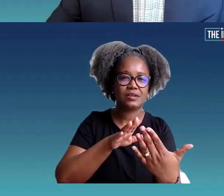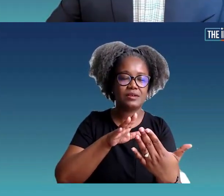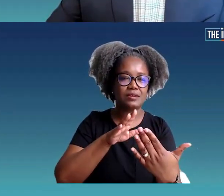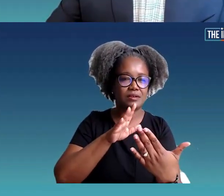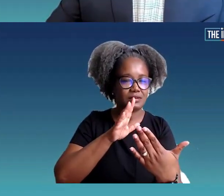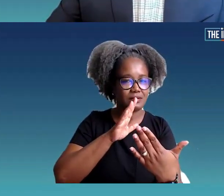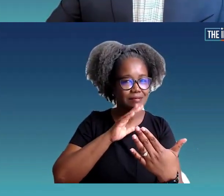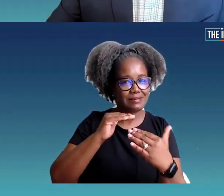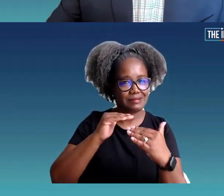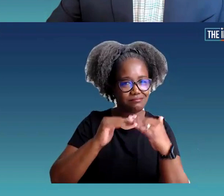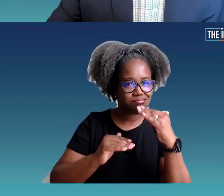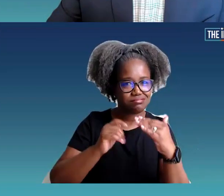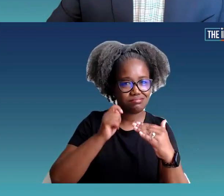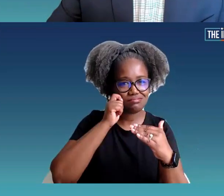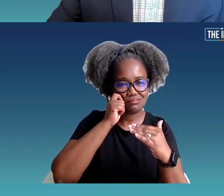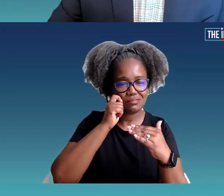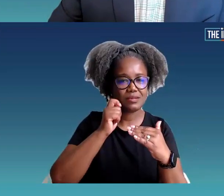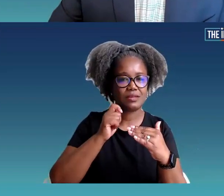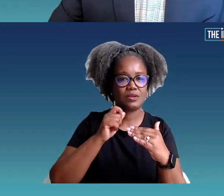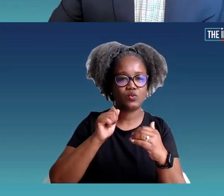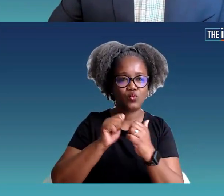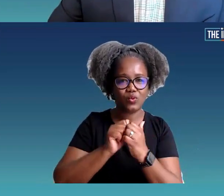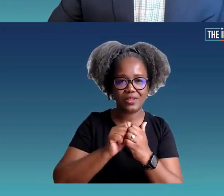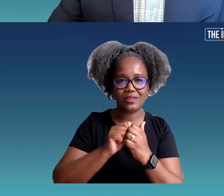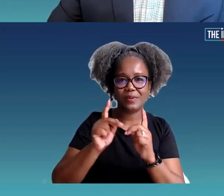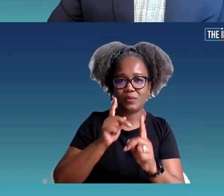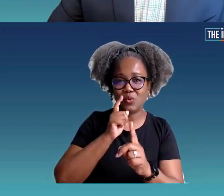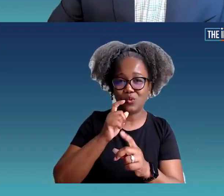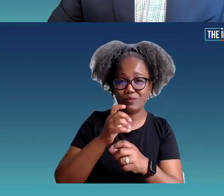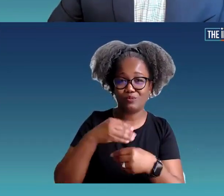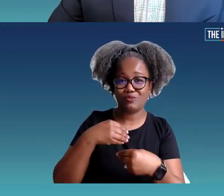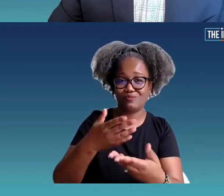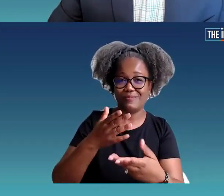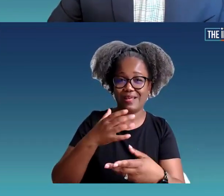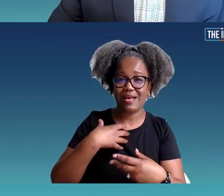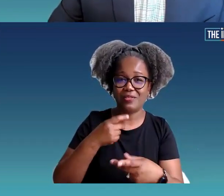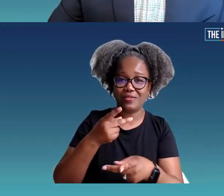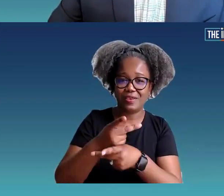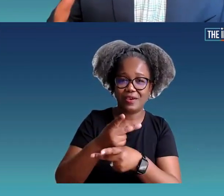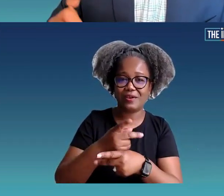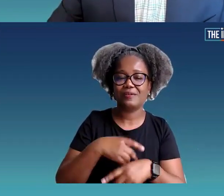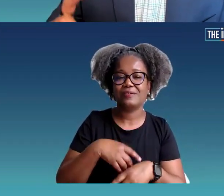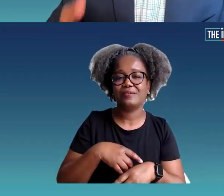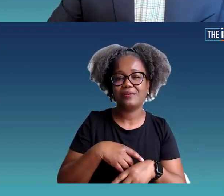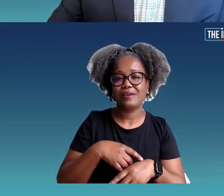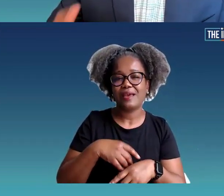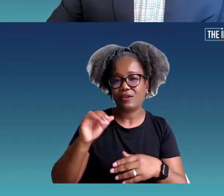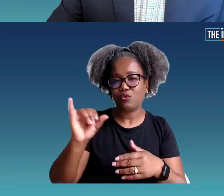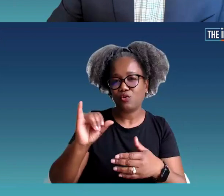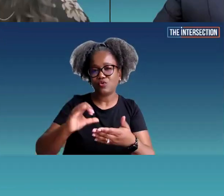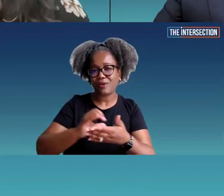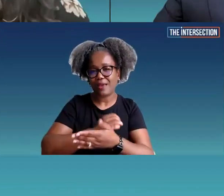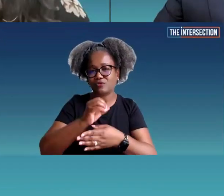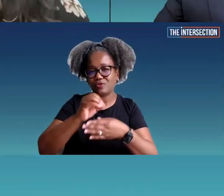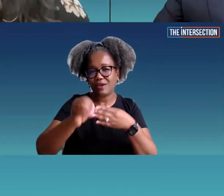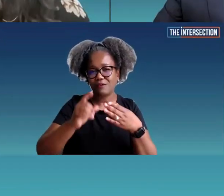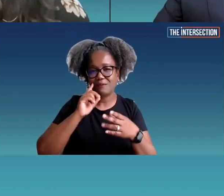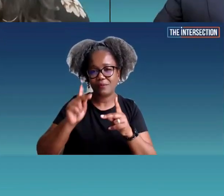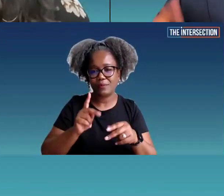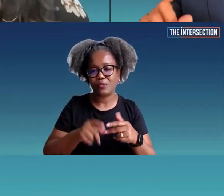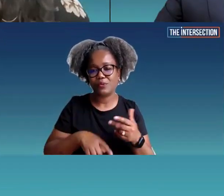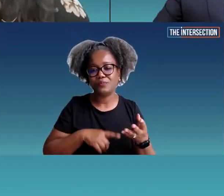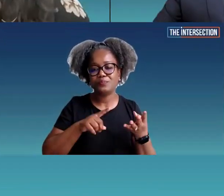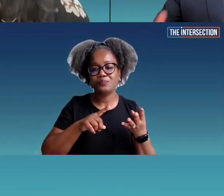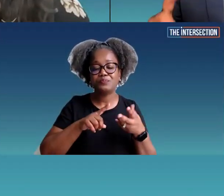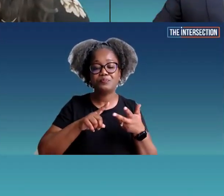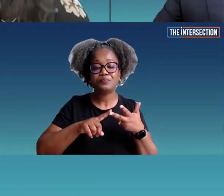enhance cancer care outcomes for people. And our third panelist is Dr. Dawn Godbolt. She